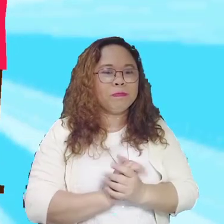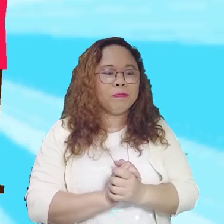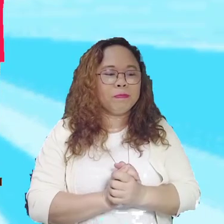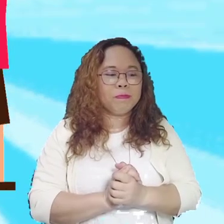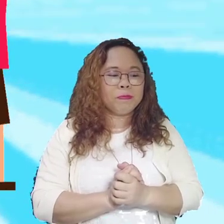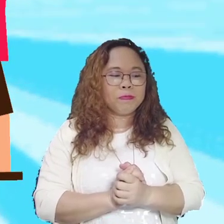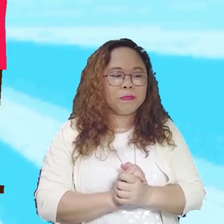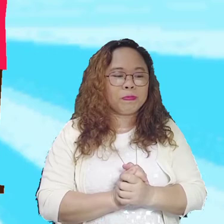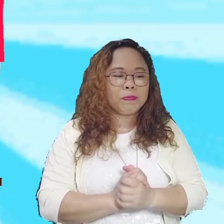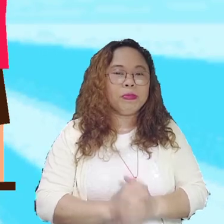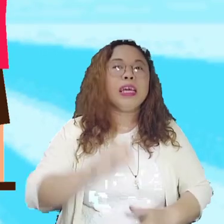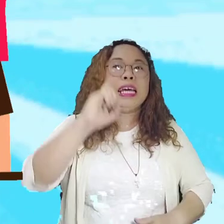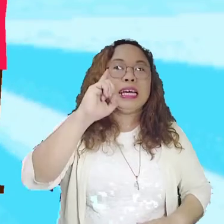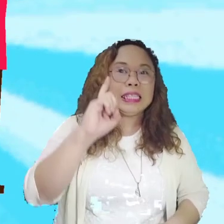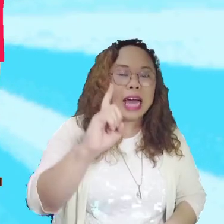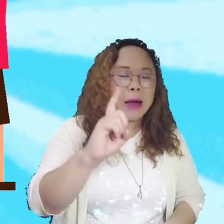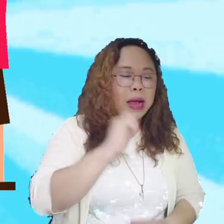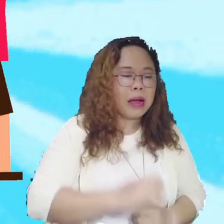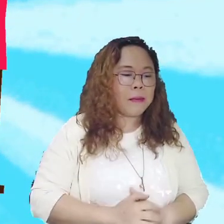um